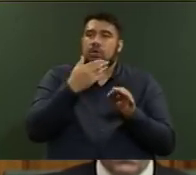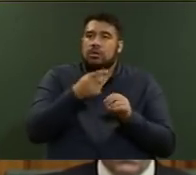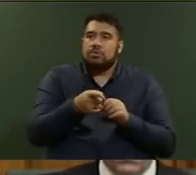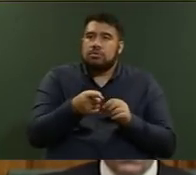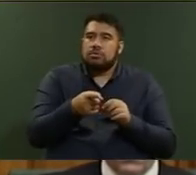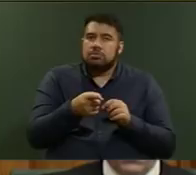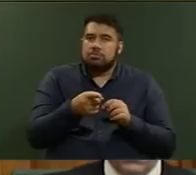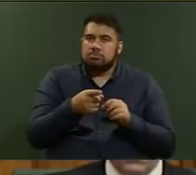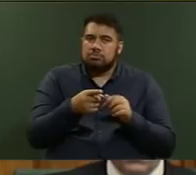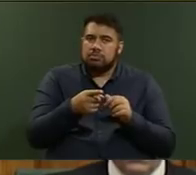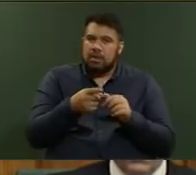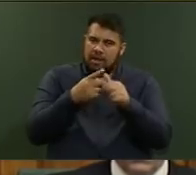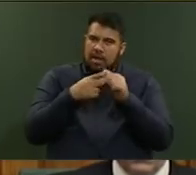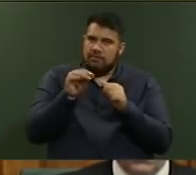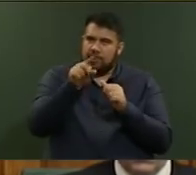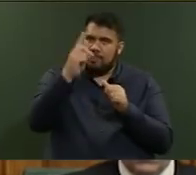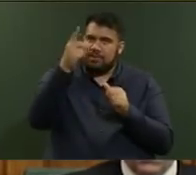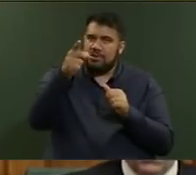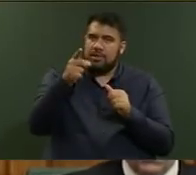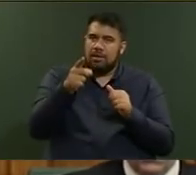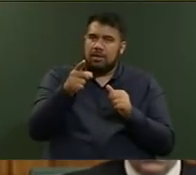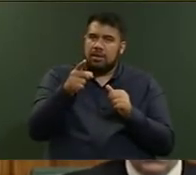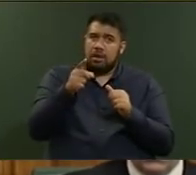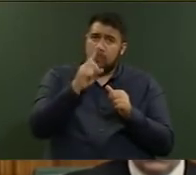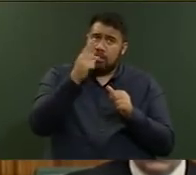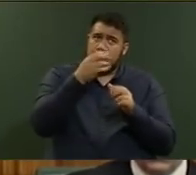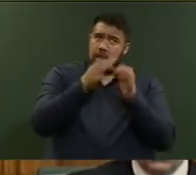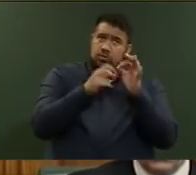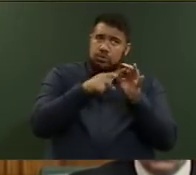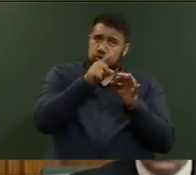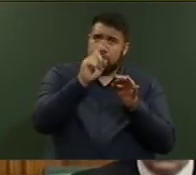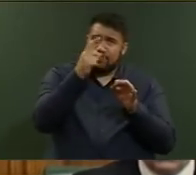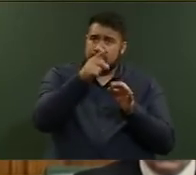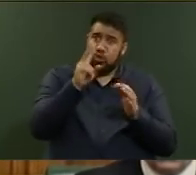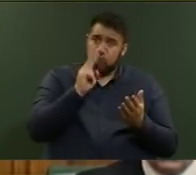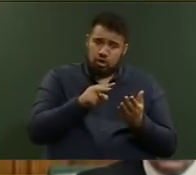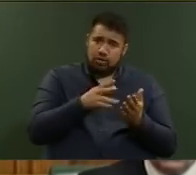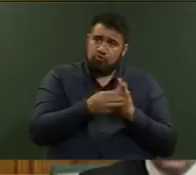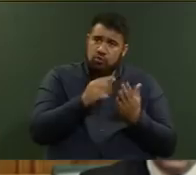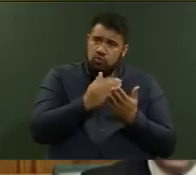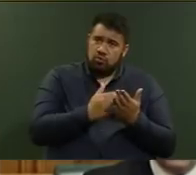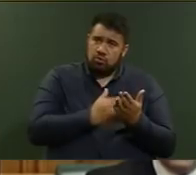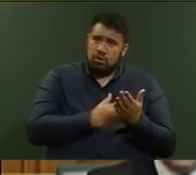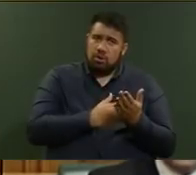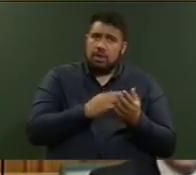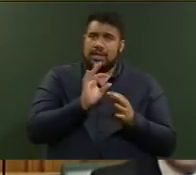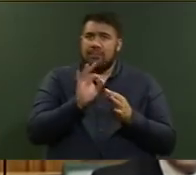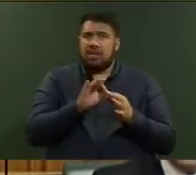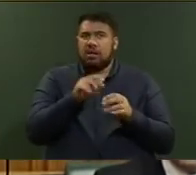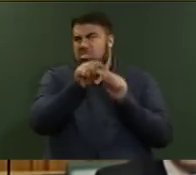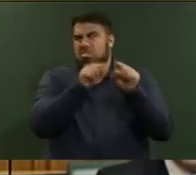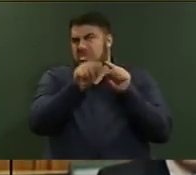answer from the minister who is being questioned quite legitimately, if you look at the questions that were asked, there were no political barbs in